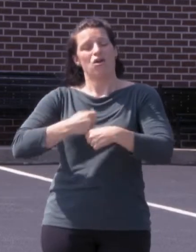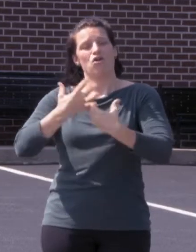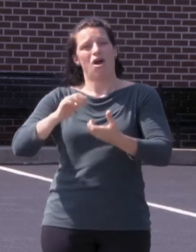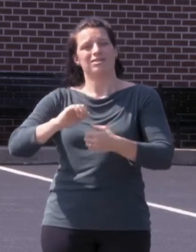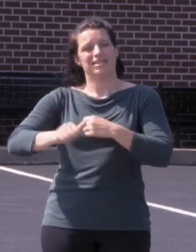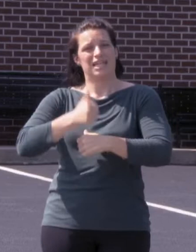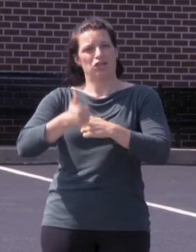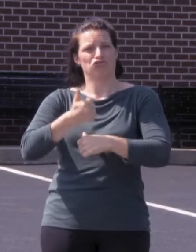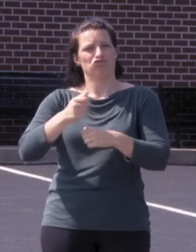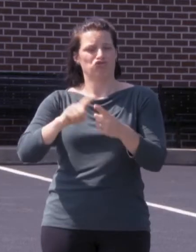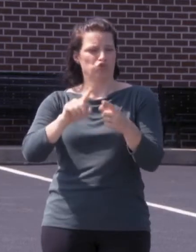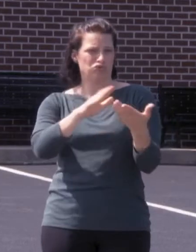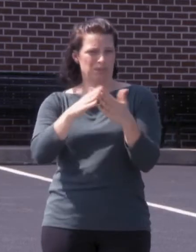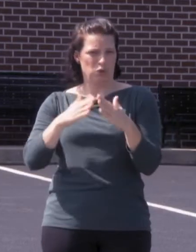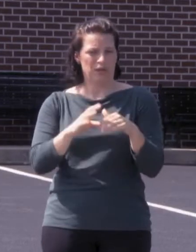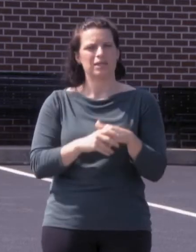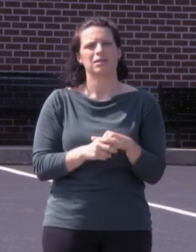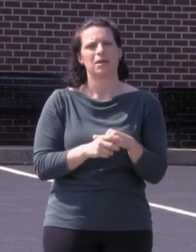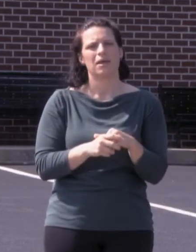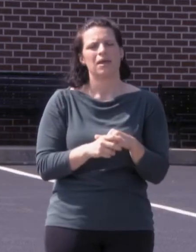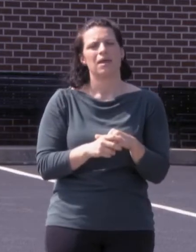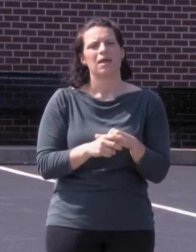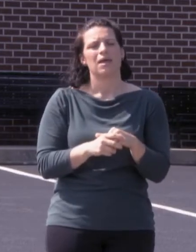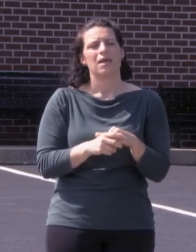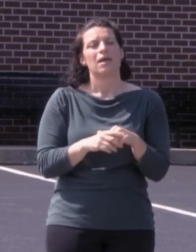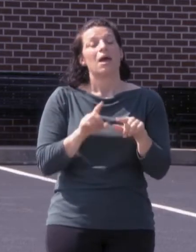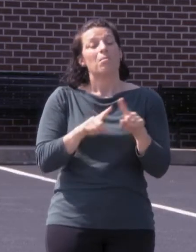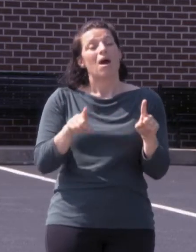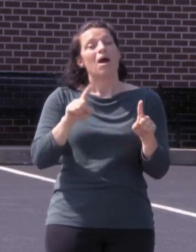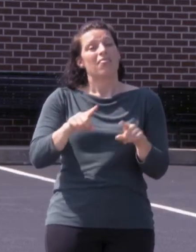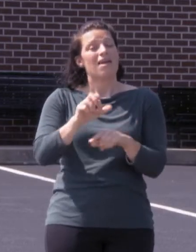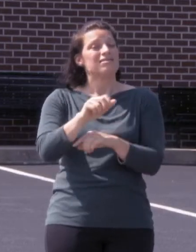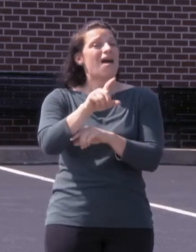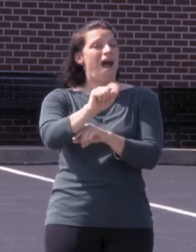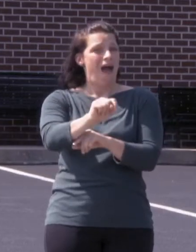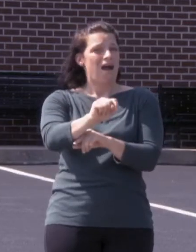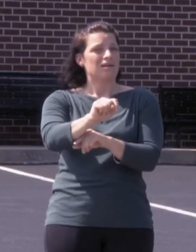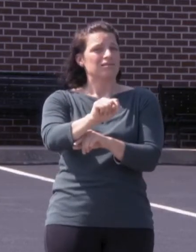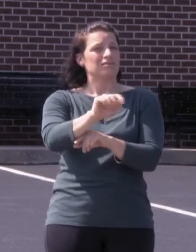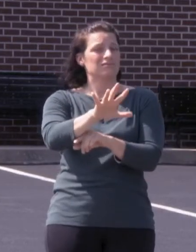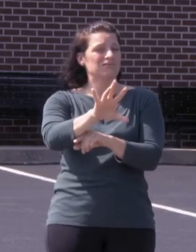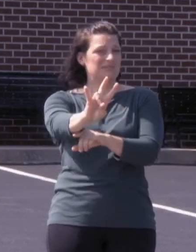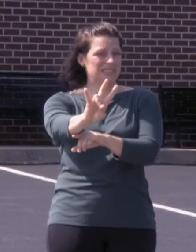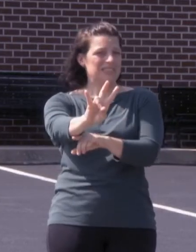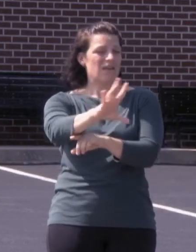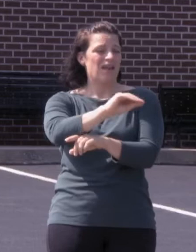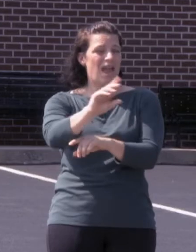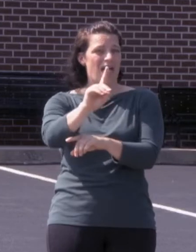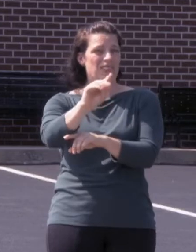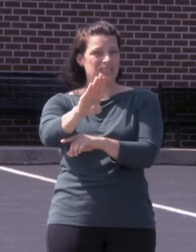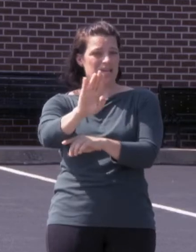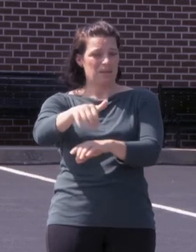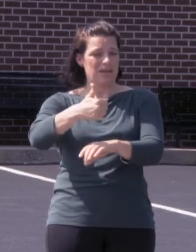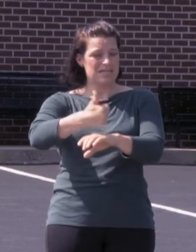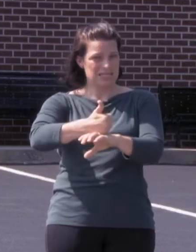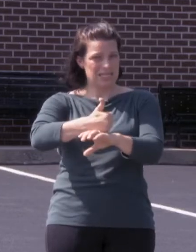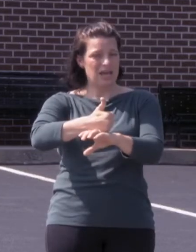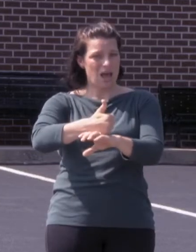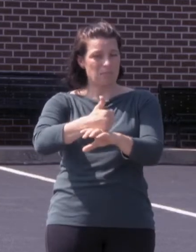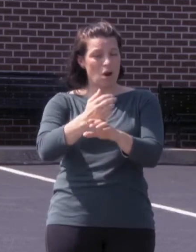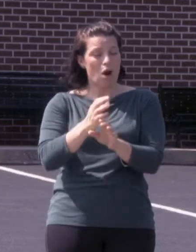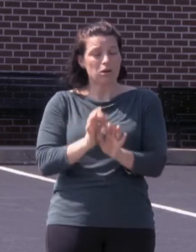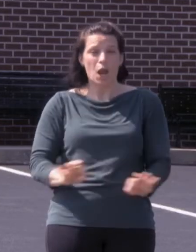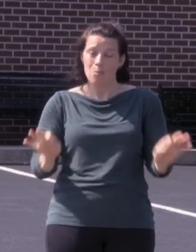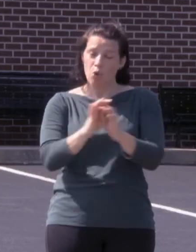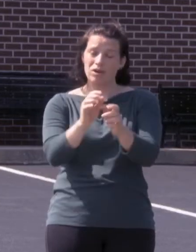well-being. But as much as this enactment and activation of Act 57 and the database it created are worthy